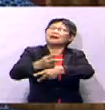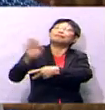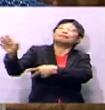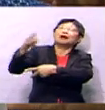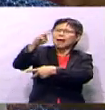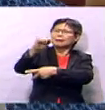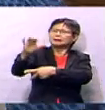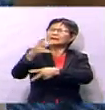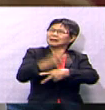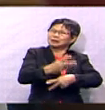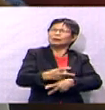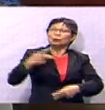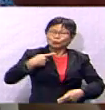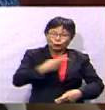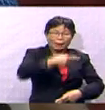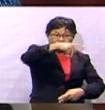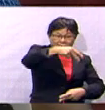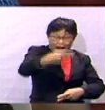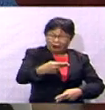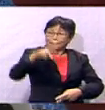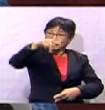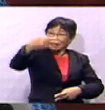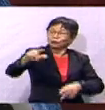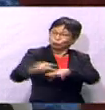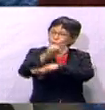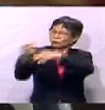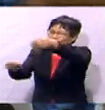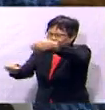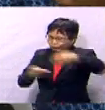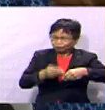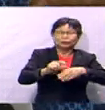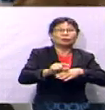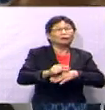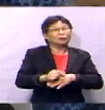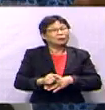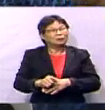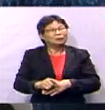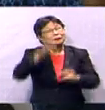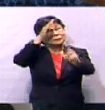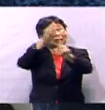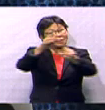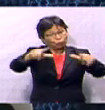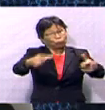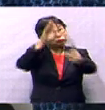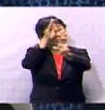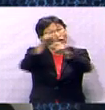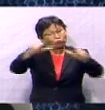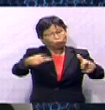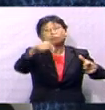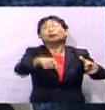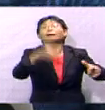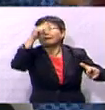see Pakatan Harapan. We're going to use that. And you see, end of the day, the target group are these